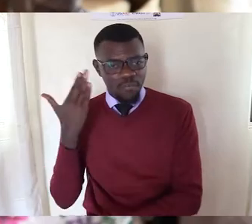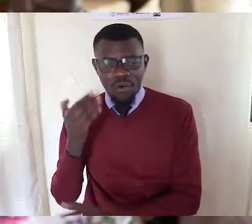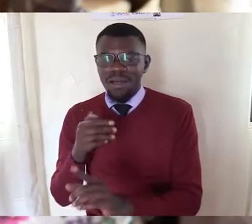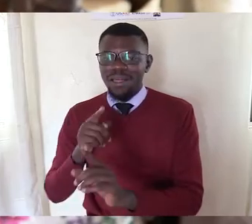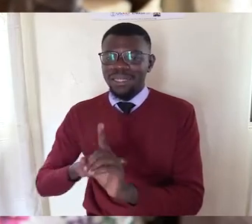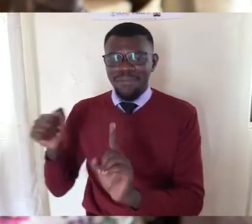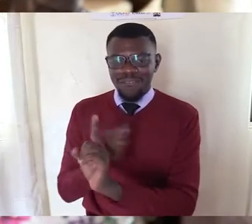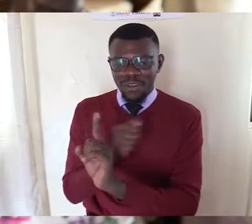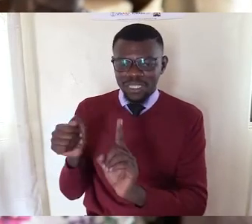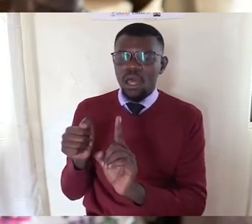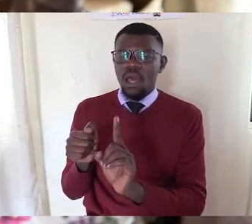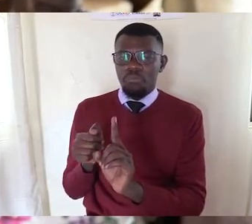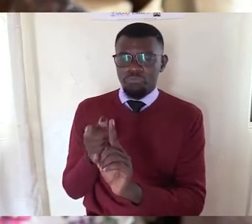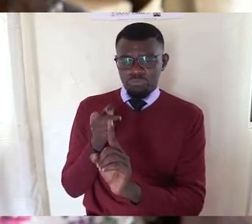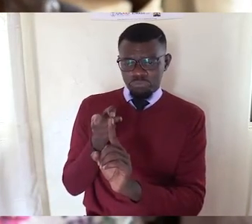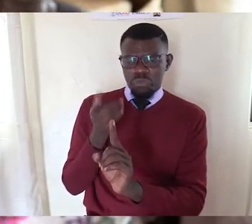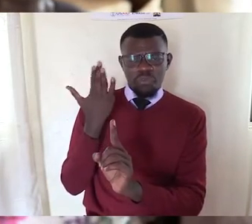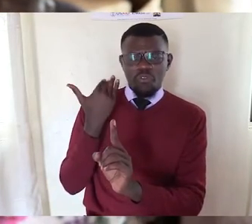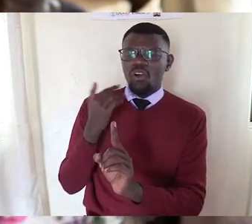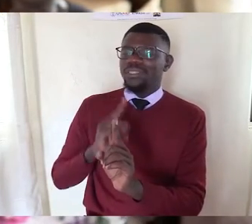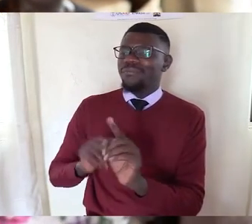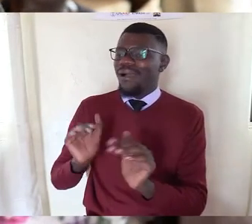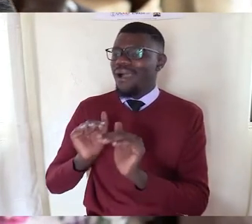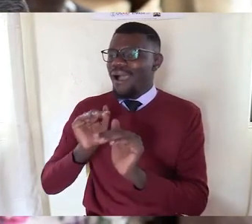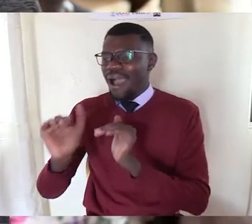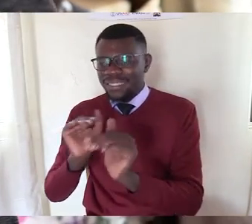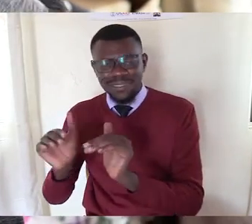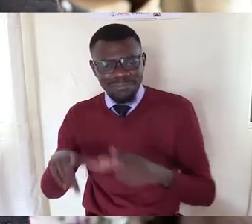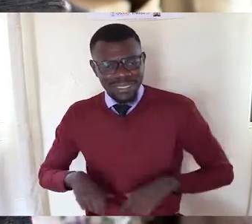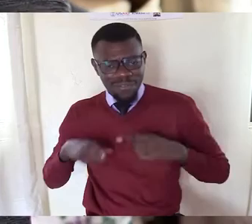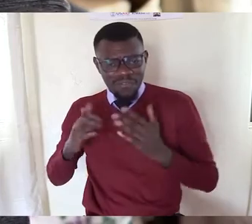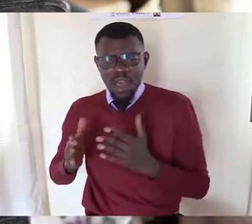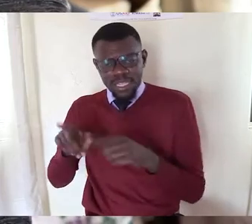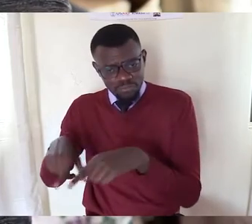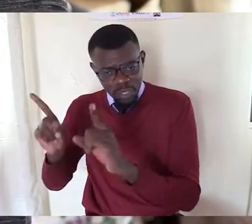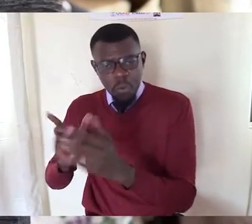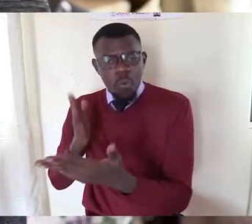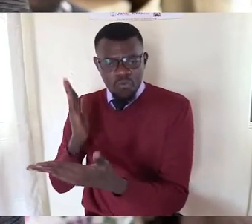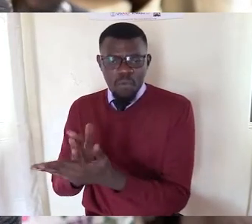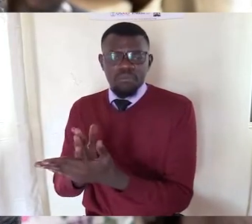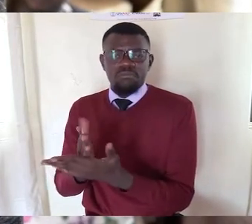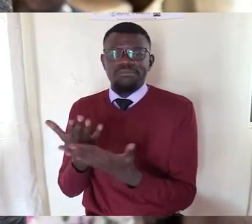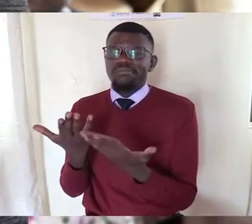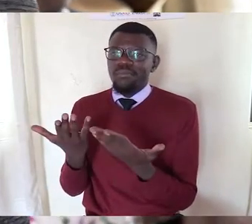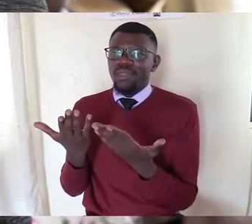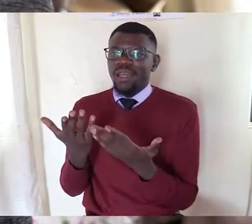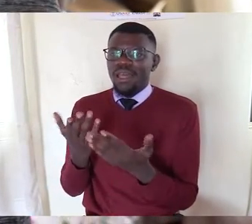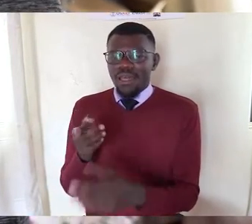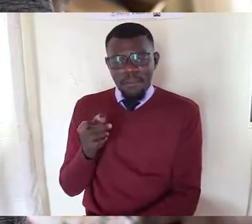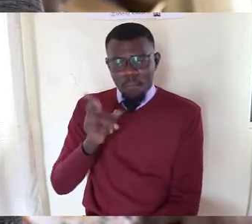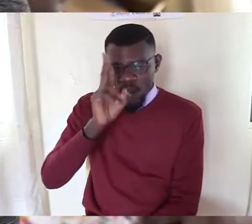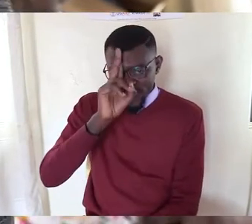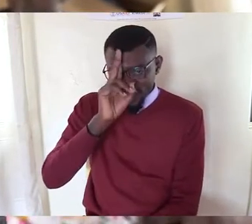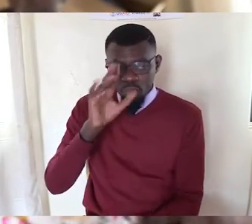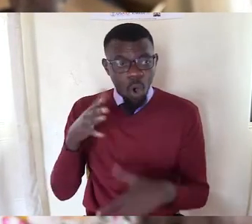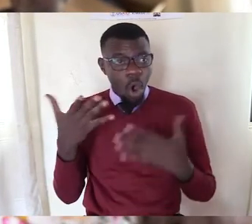violence, we can confirm through our survivors that the perpetrators, the main perpetrators, were police or men